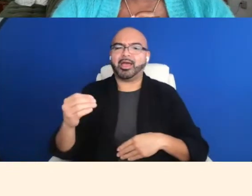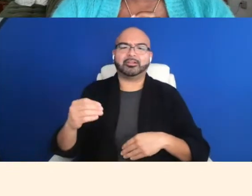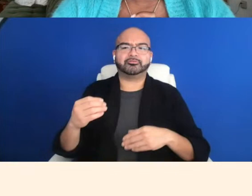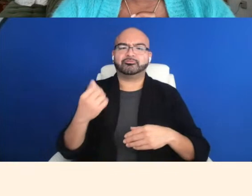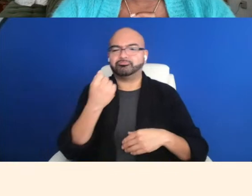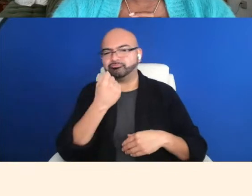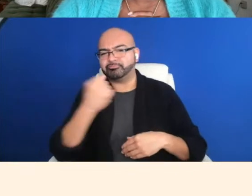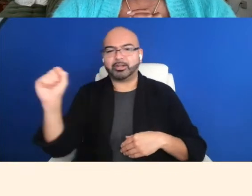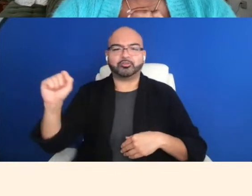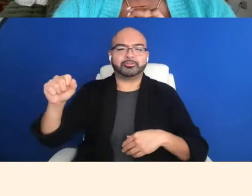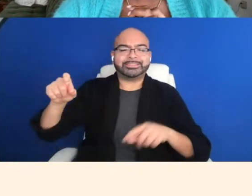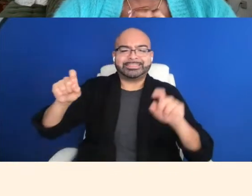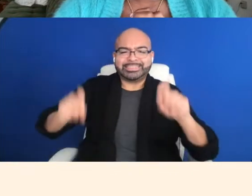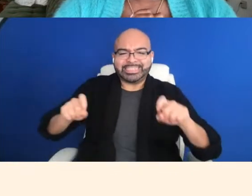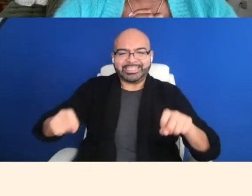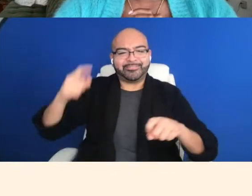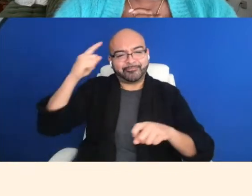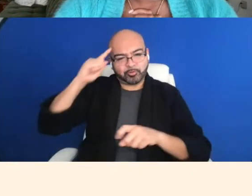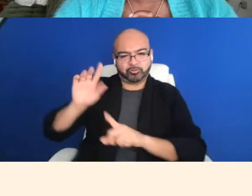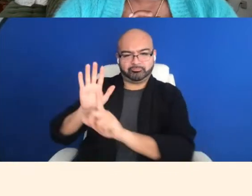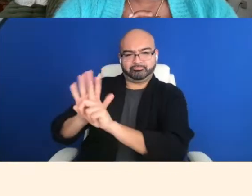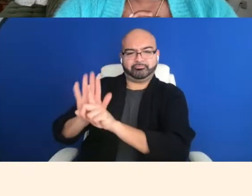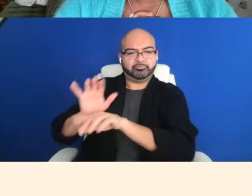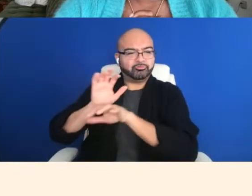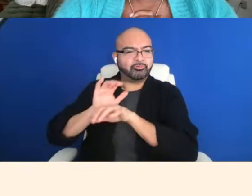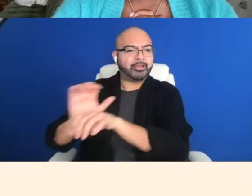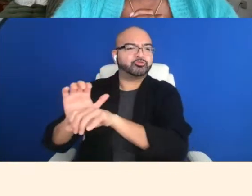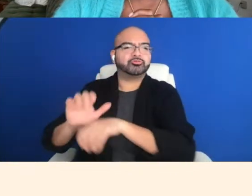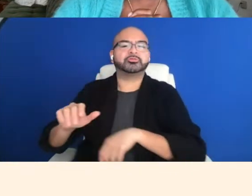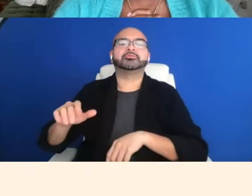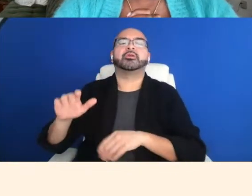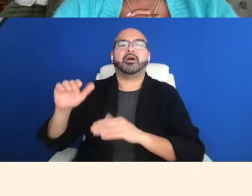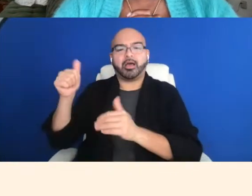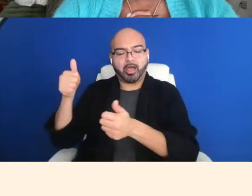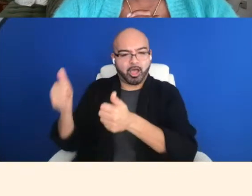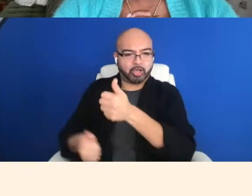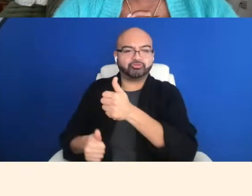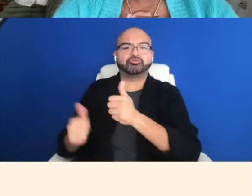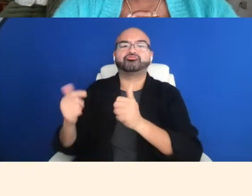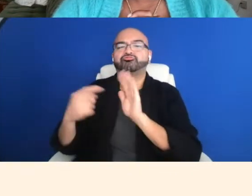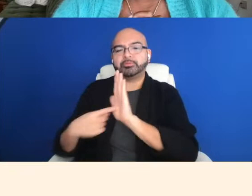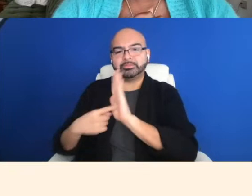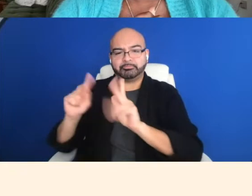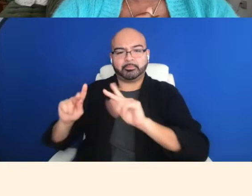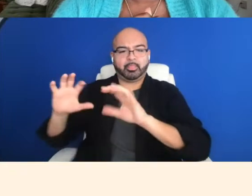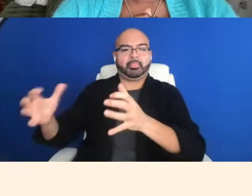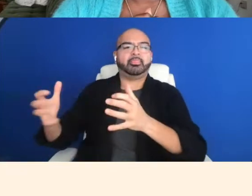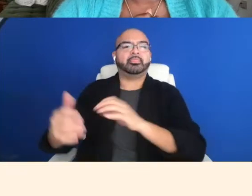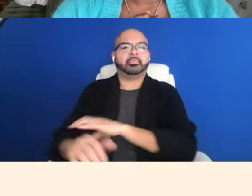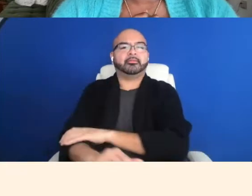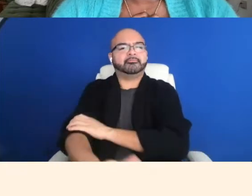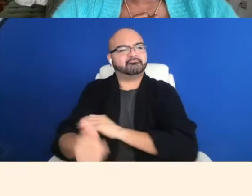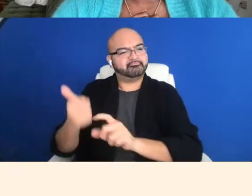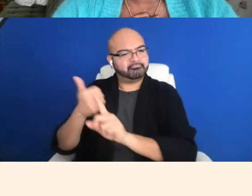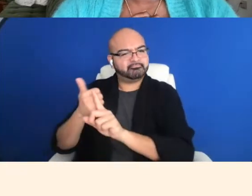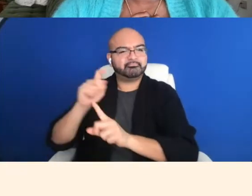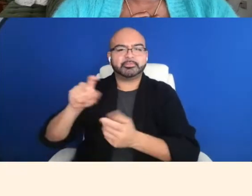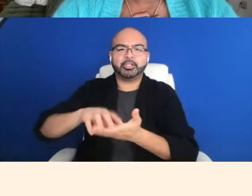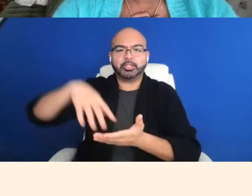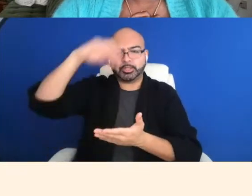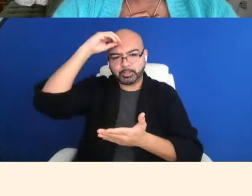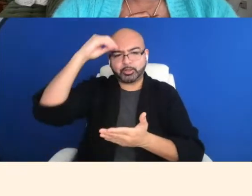for grassroots underrepresented people, is to learn a new way to do